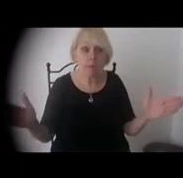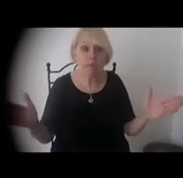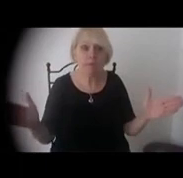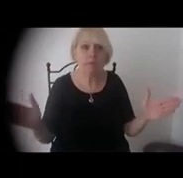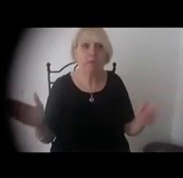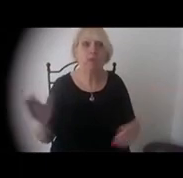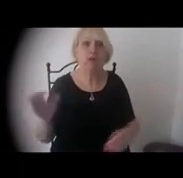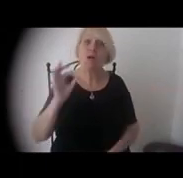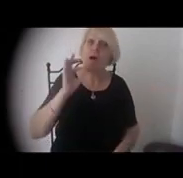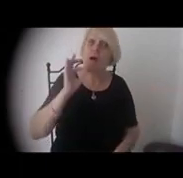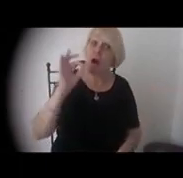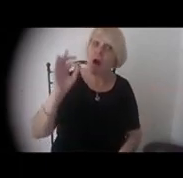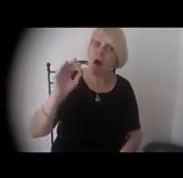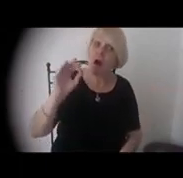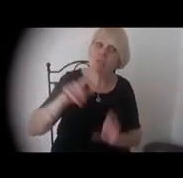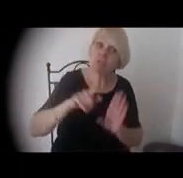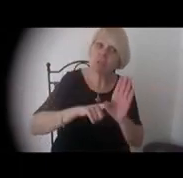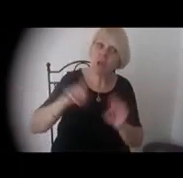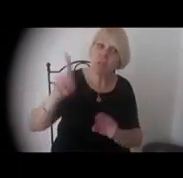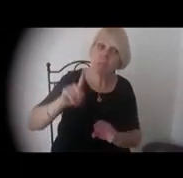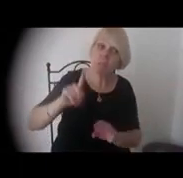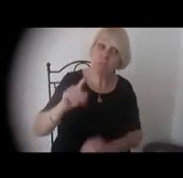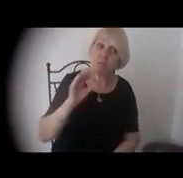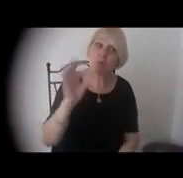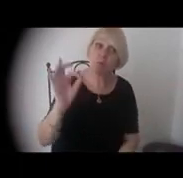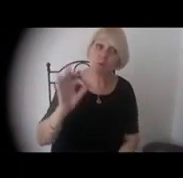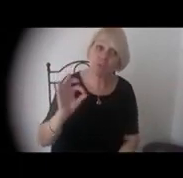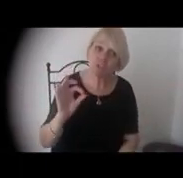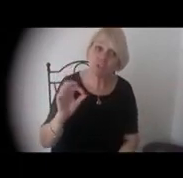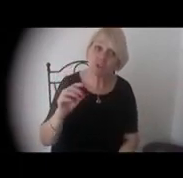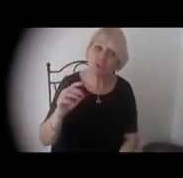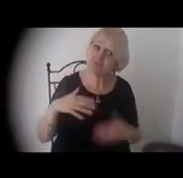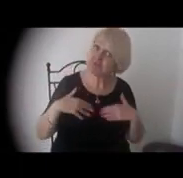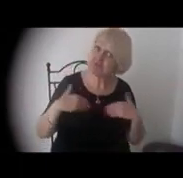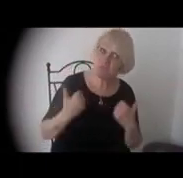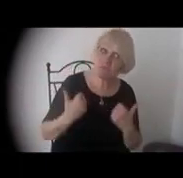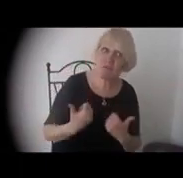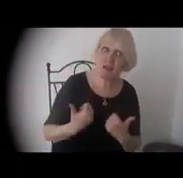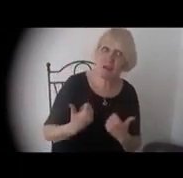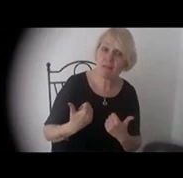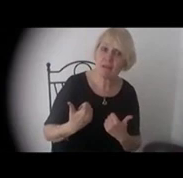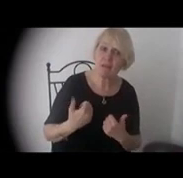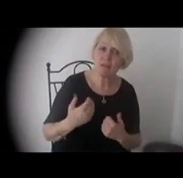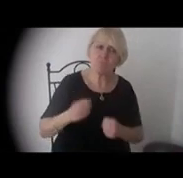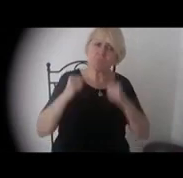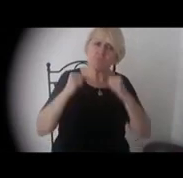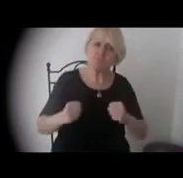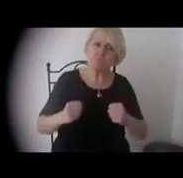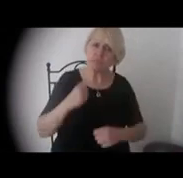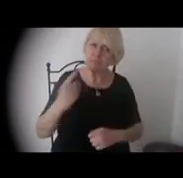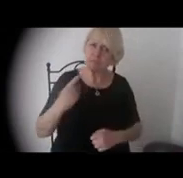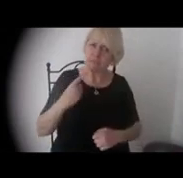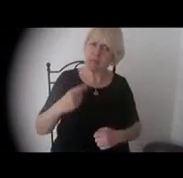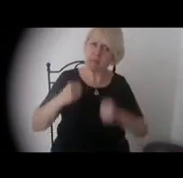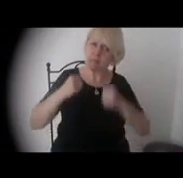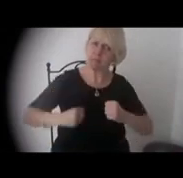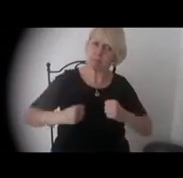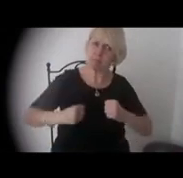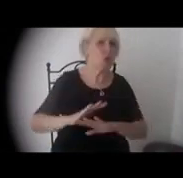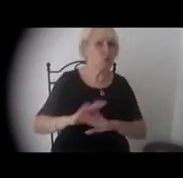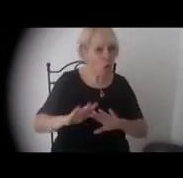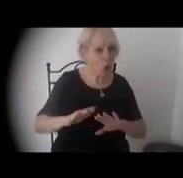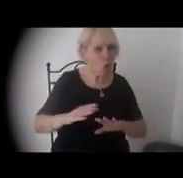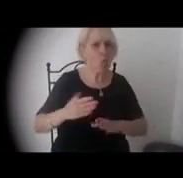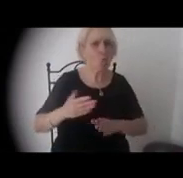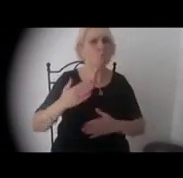young people what they're thinking, how they're feeling, but in a curious way, not in a demanding way or a judgmental way. And we need to be